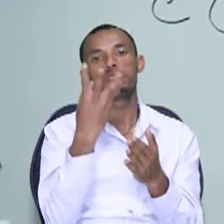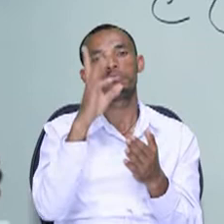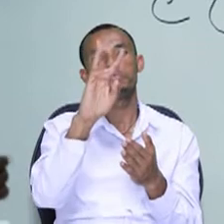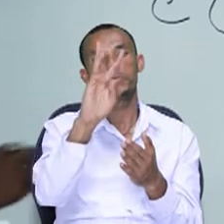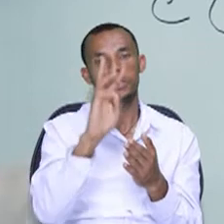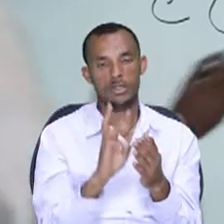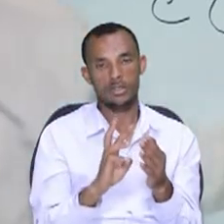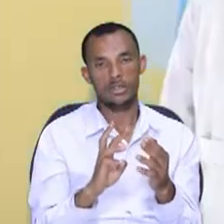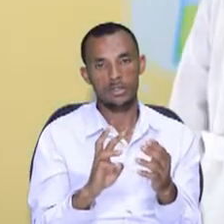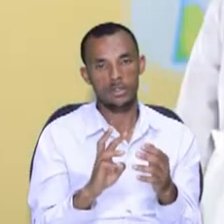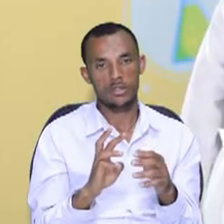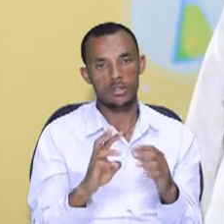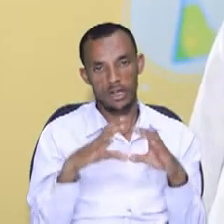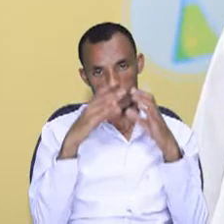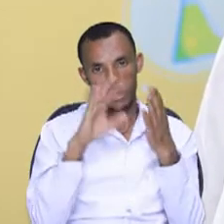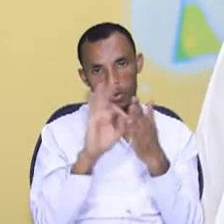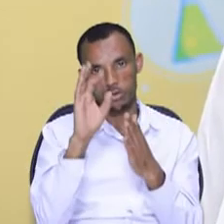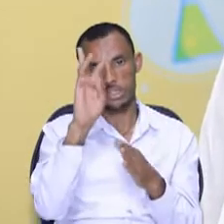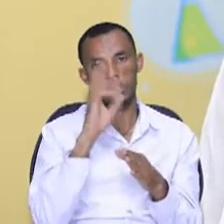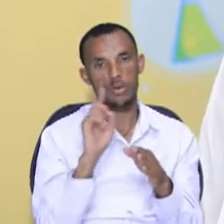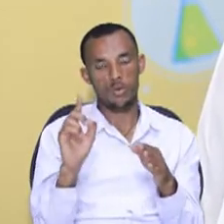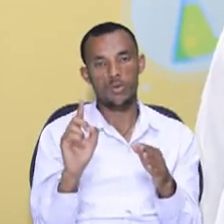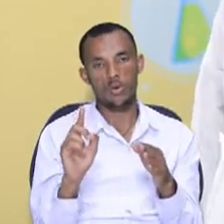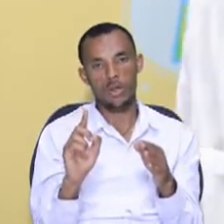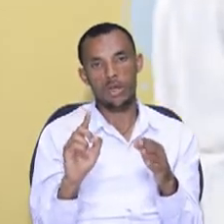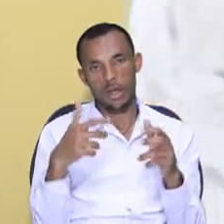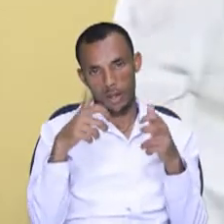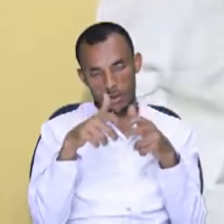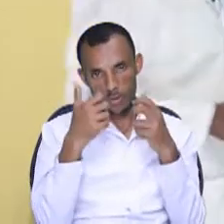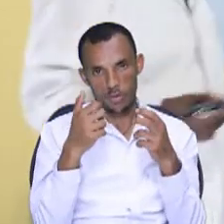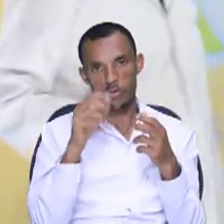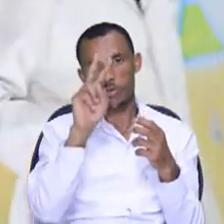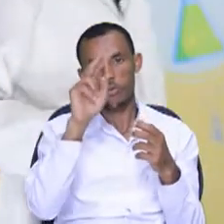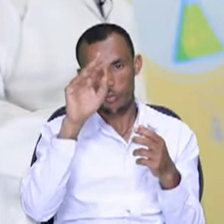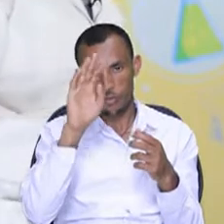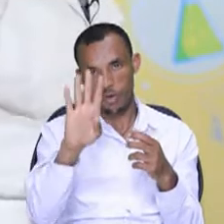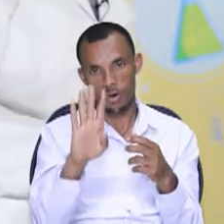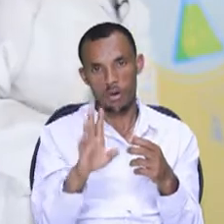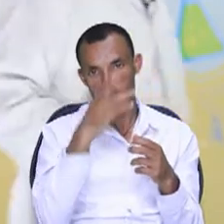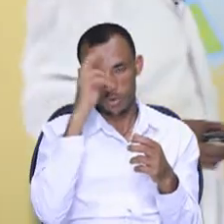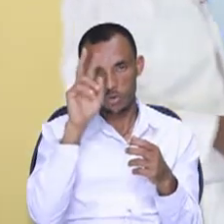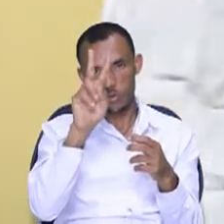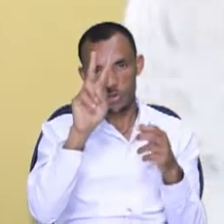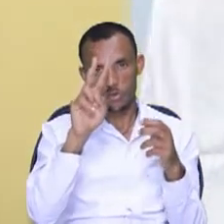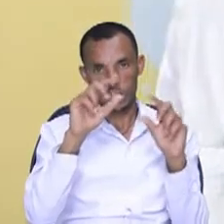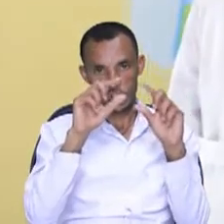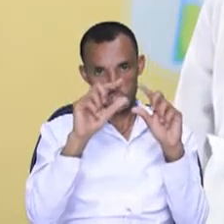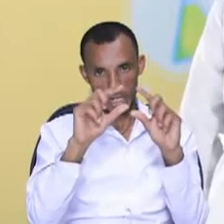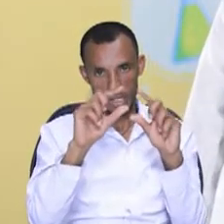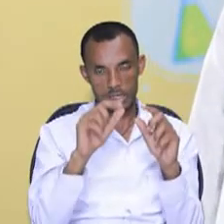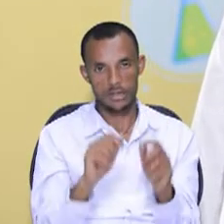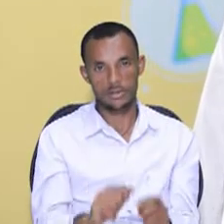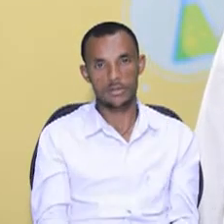So its electronic configuration is 2,4. Therefore, carbon has two shells, K